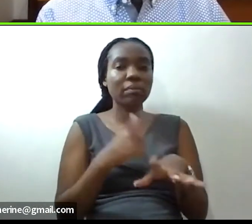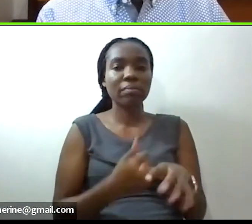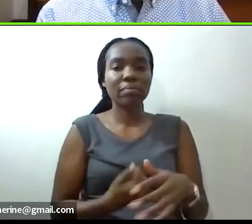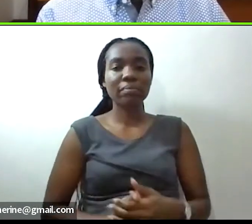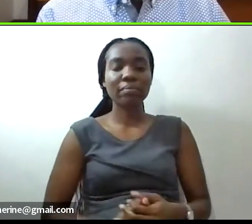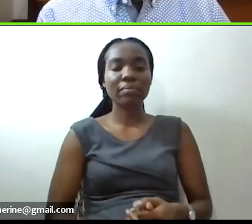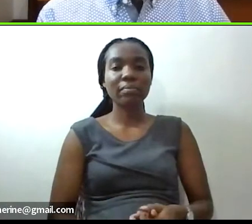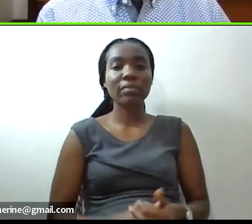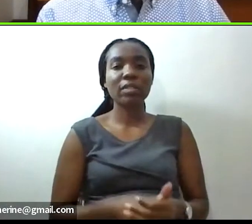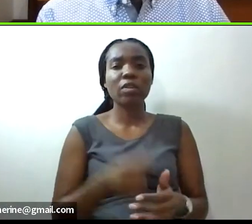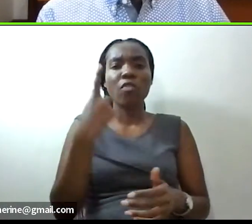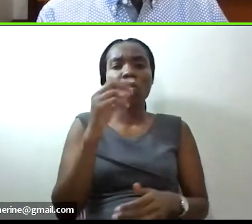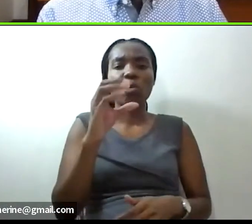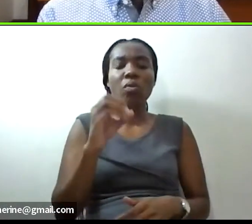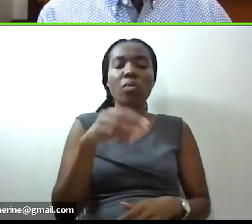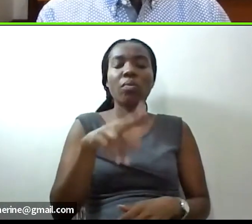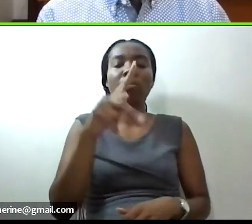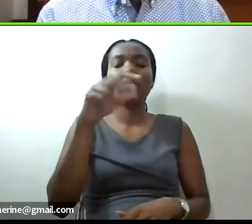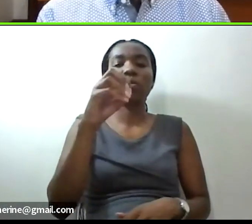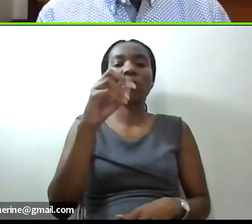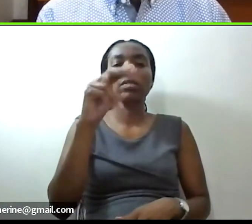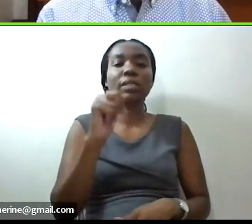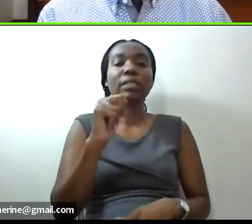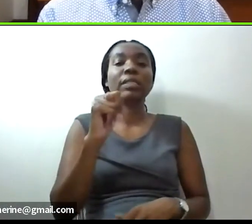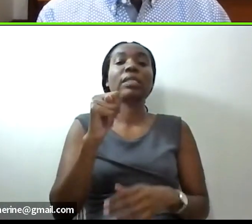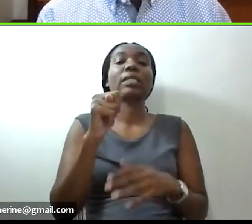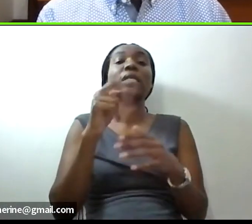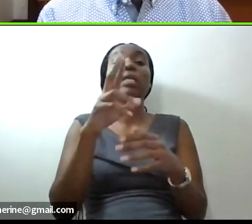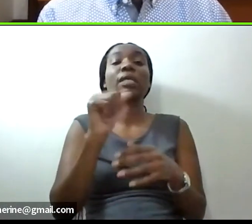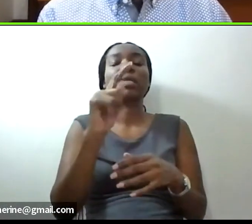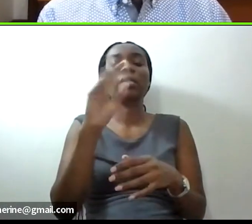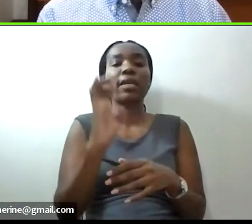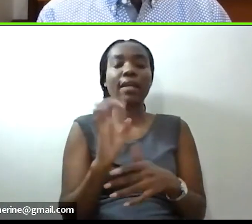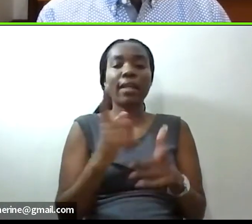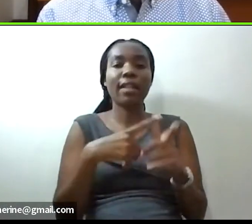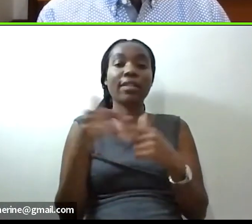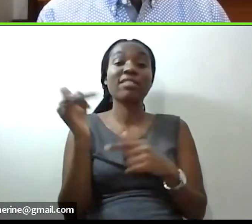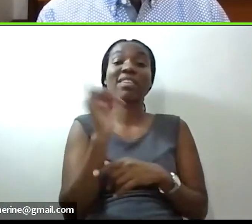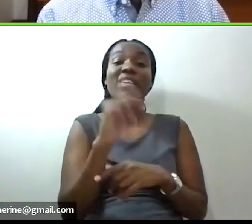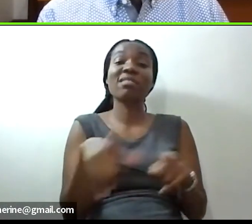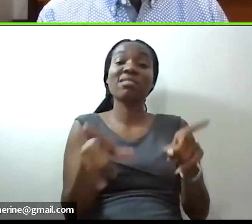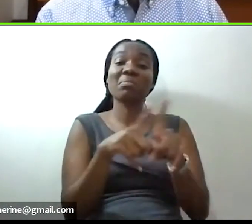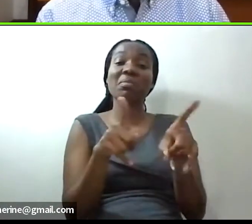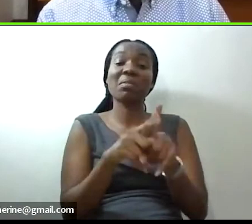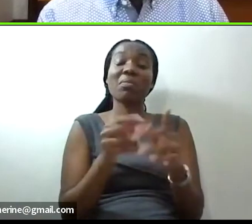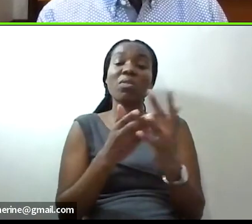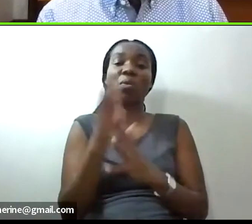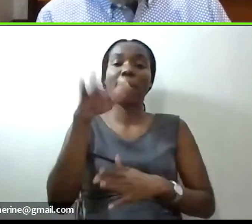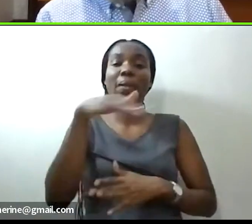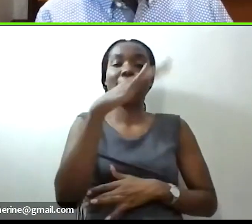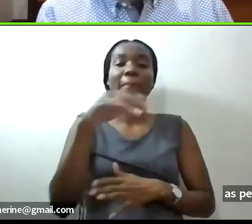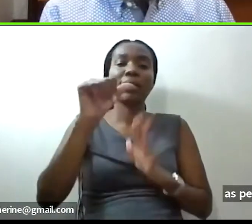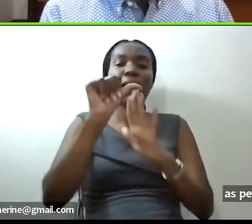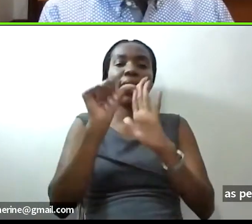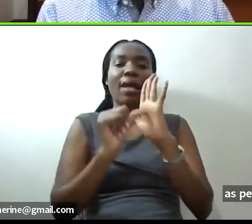It's for the coupon rate. It's for the coupon rate, and it remains as per approvals by Parliament Act of